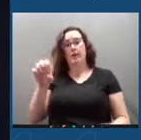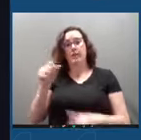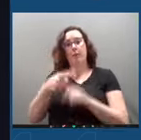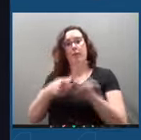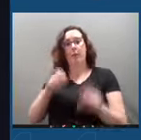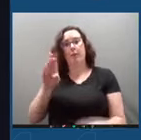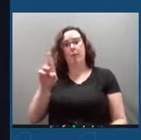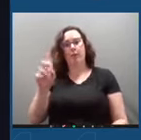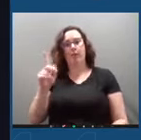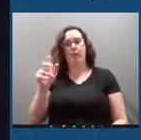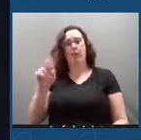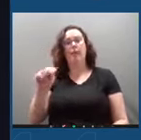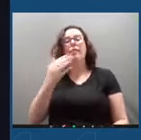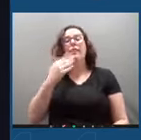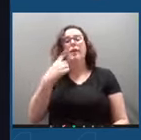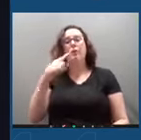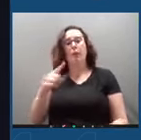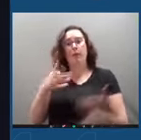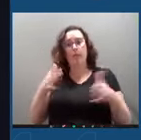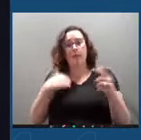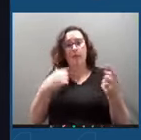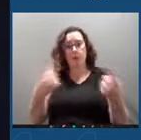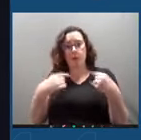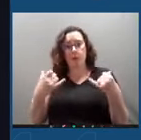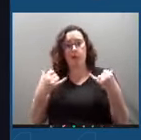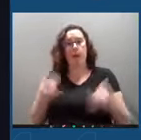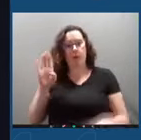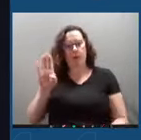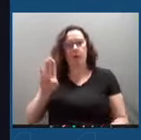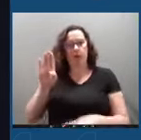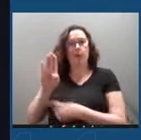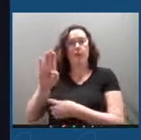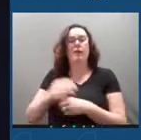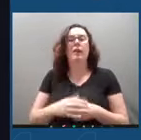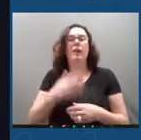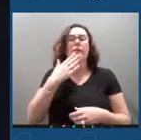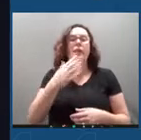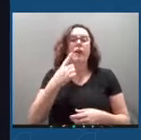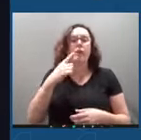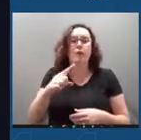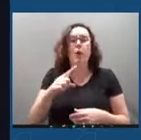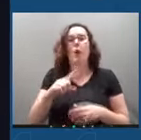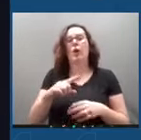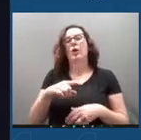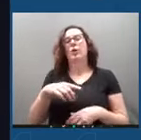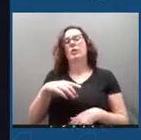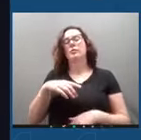signing. I want to thank the governor, lieutenant governor, and mayor for their steadfast support